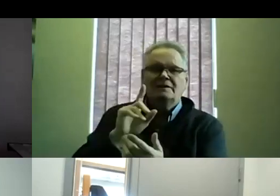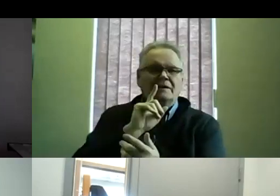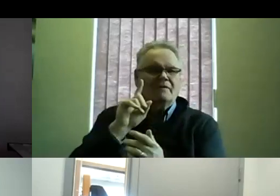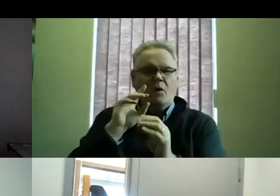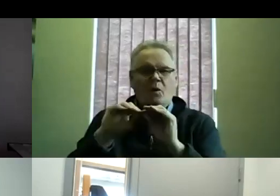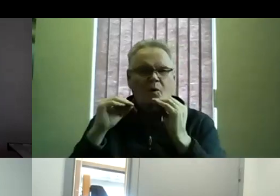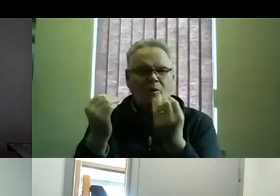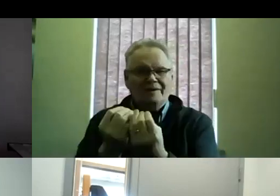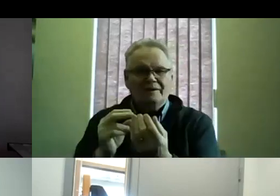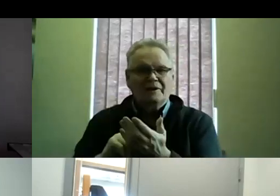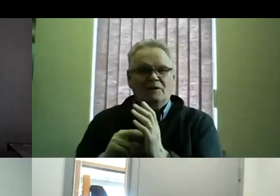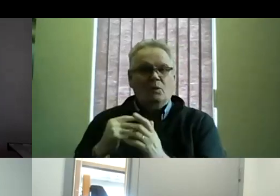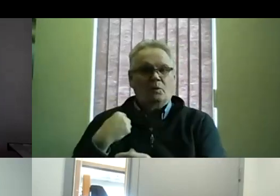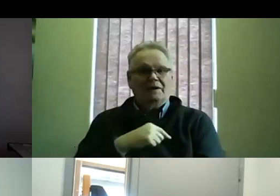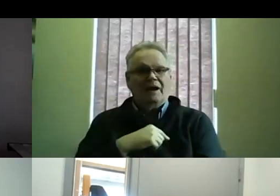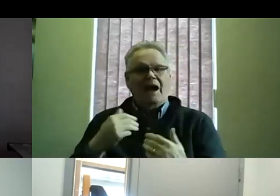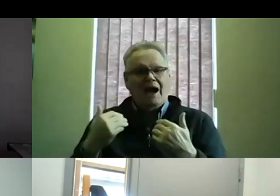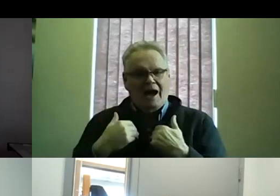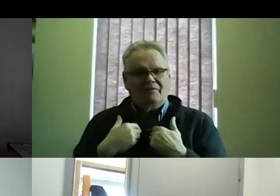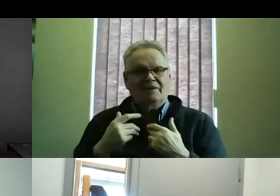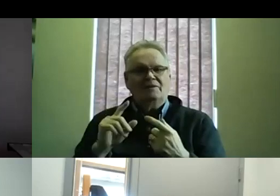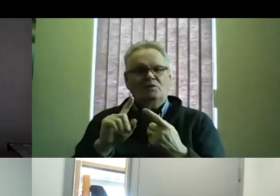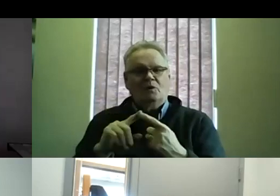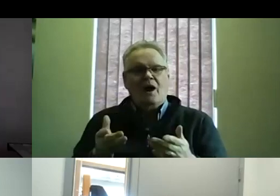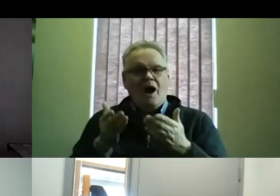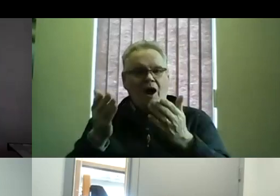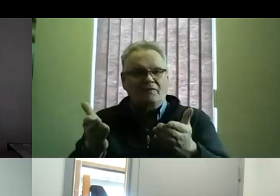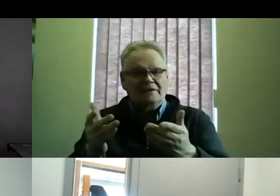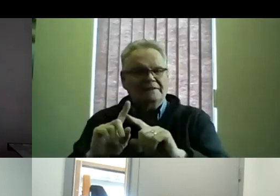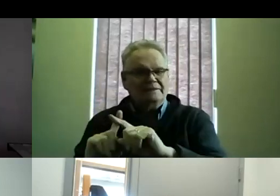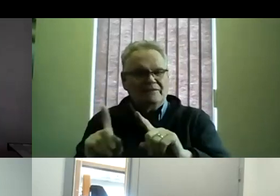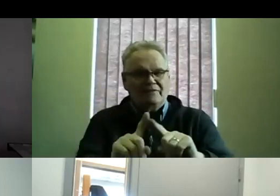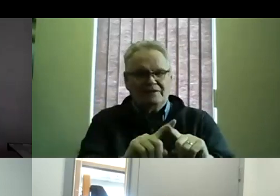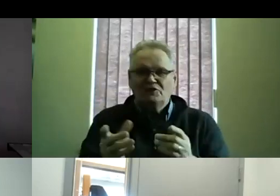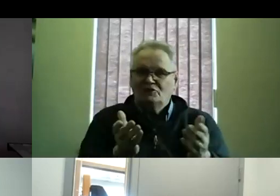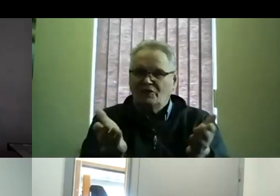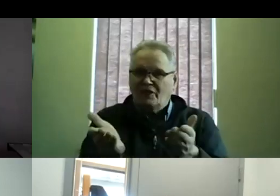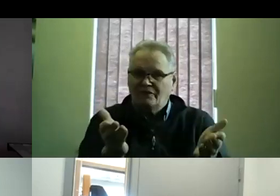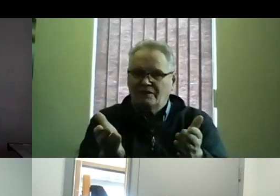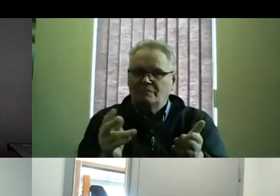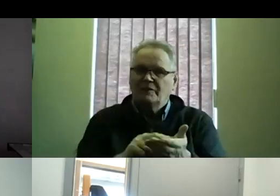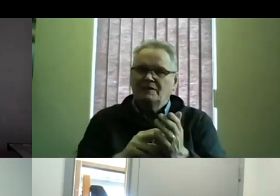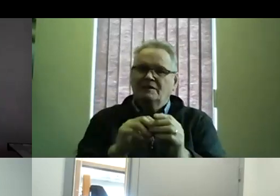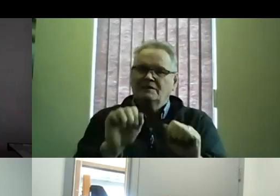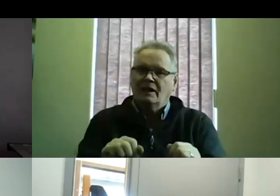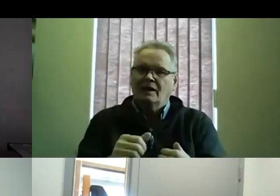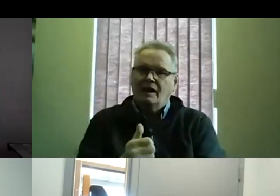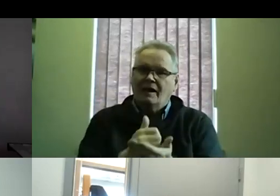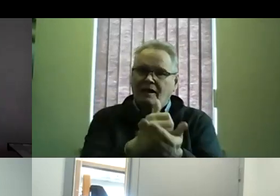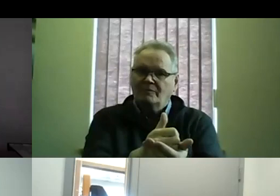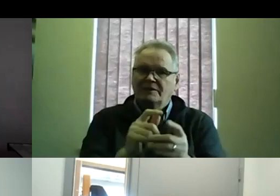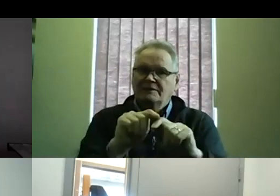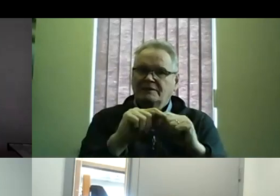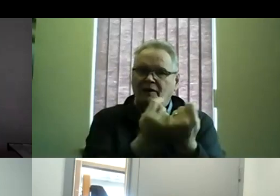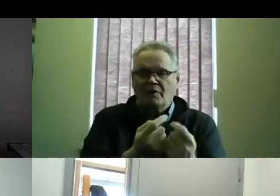written or signed or whatnot. We have the resources to offer in those